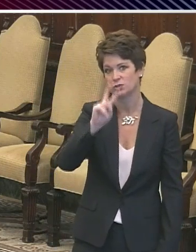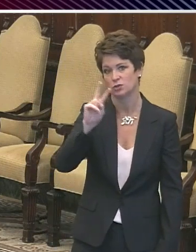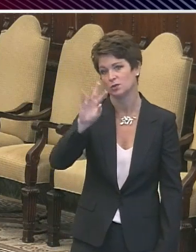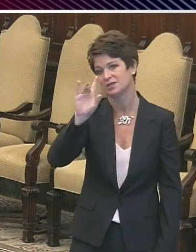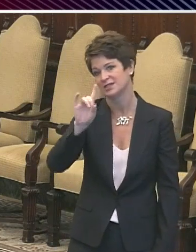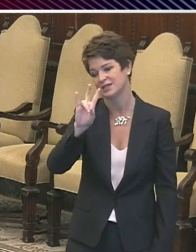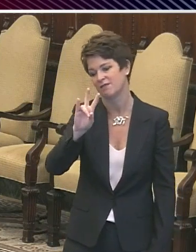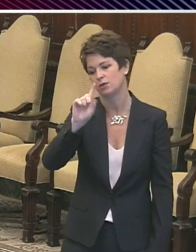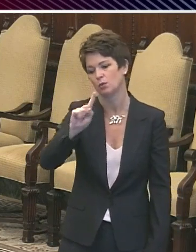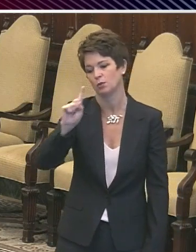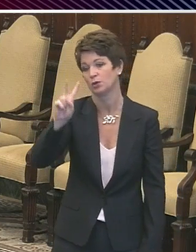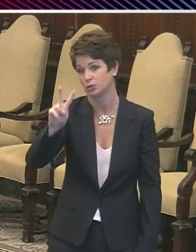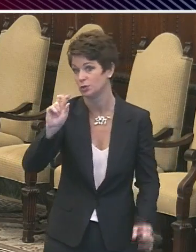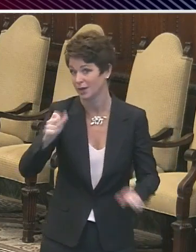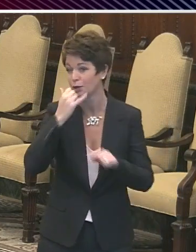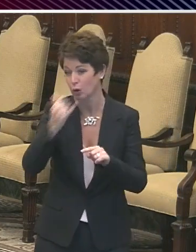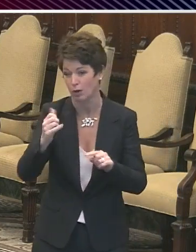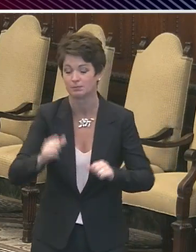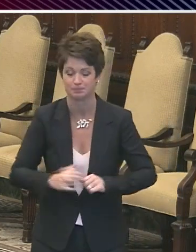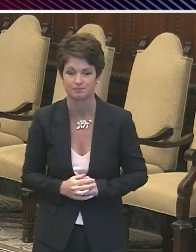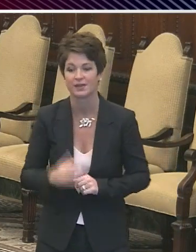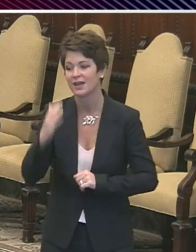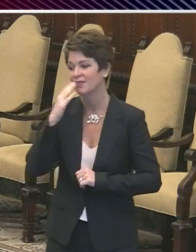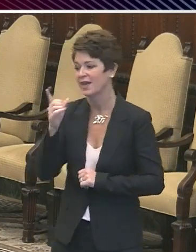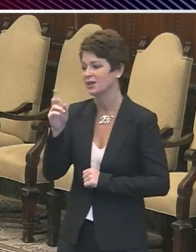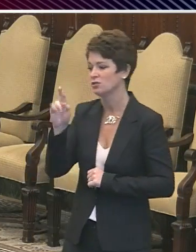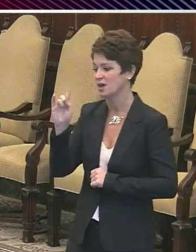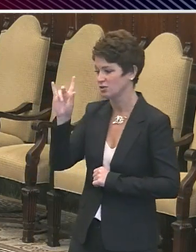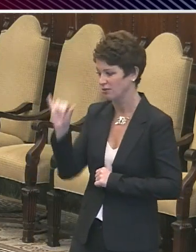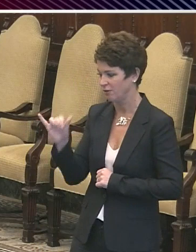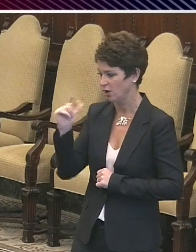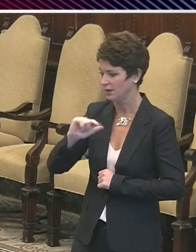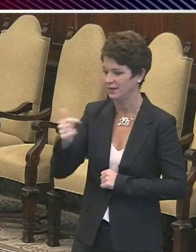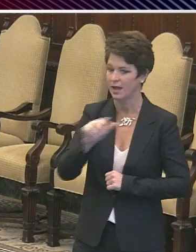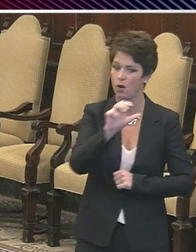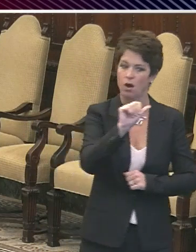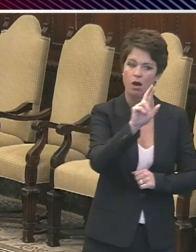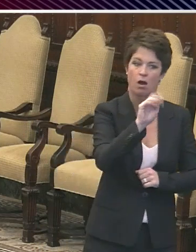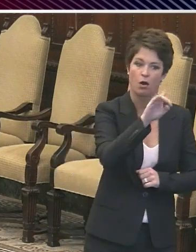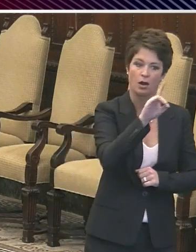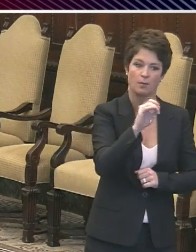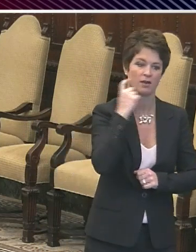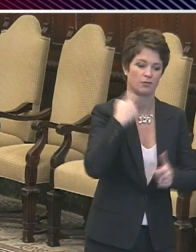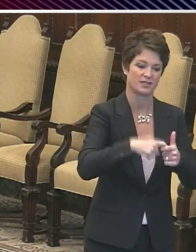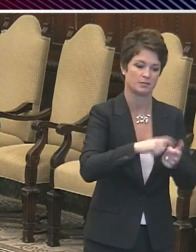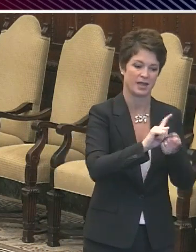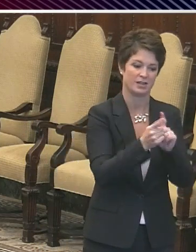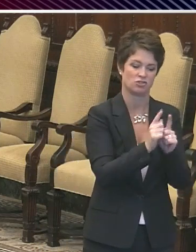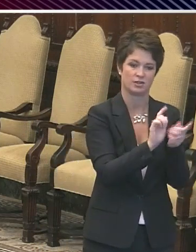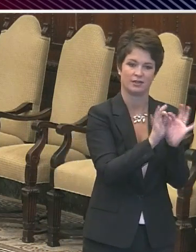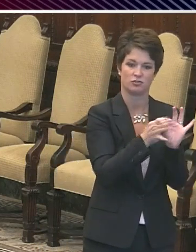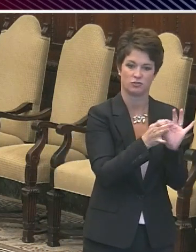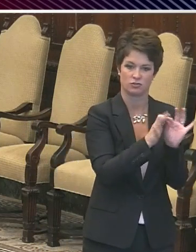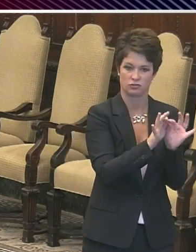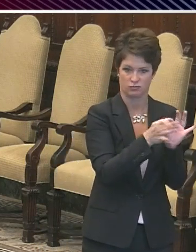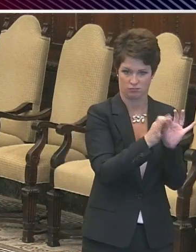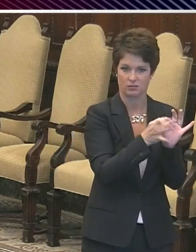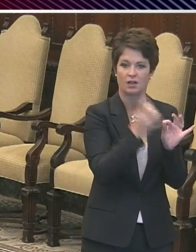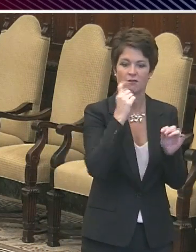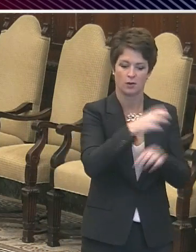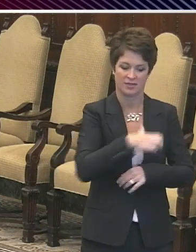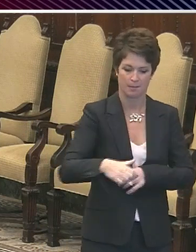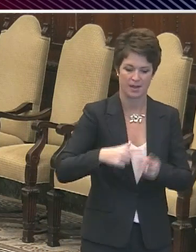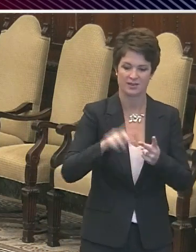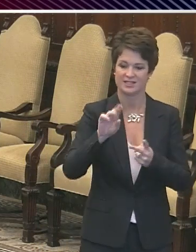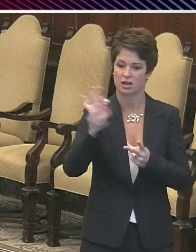1-800-722-7112. Thanks. Thank you, Dr. Farley. And now we will go to Armando for the Spanish language translation of the mayor's